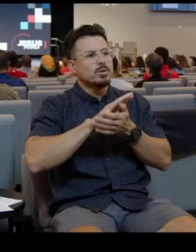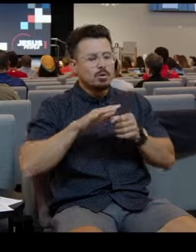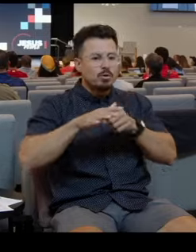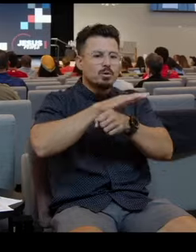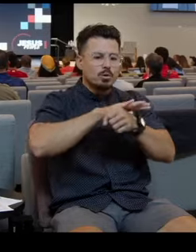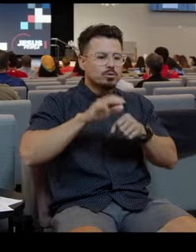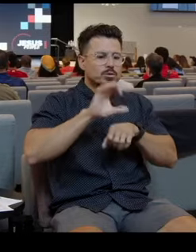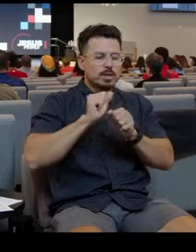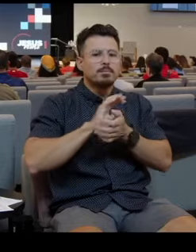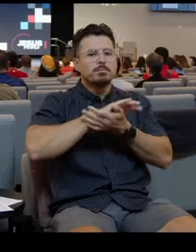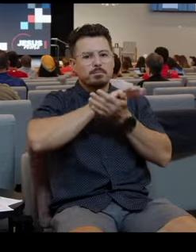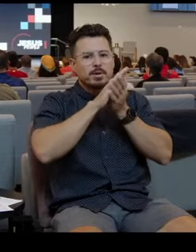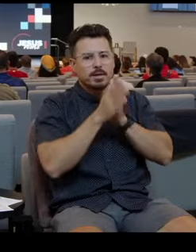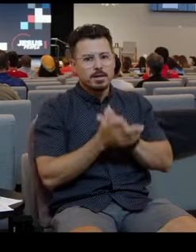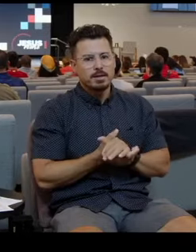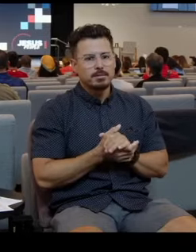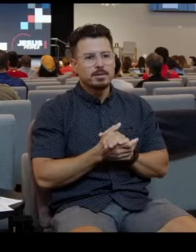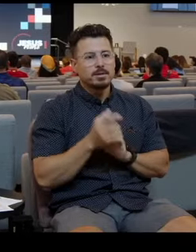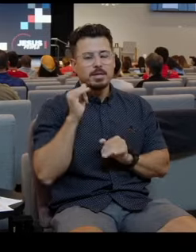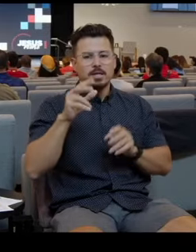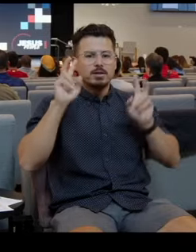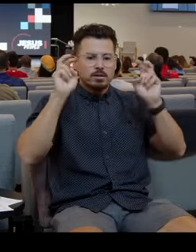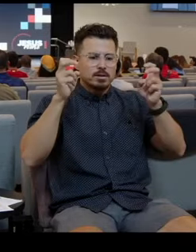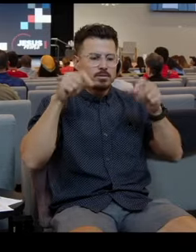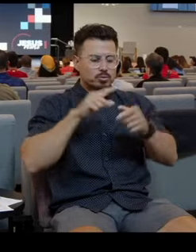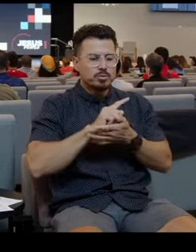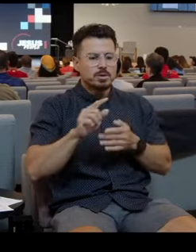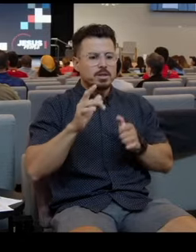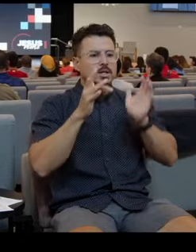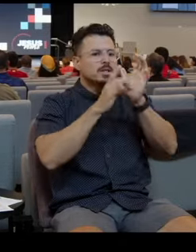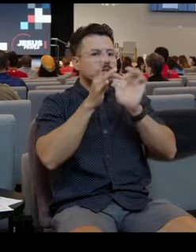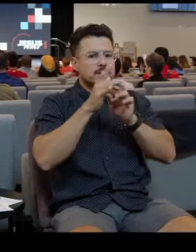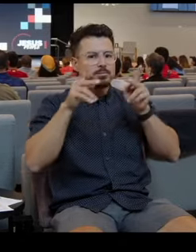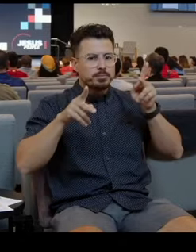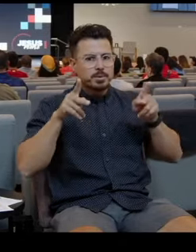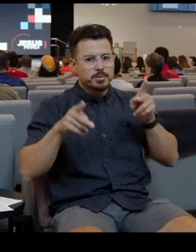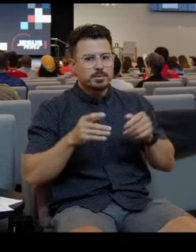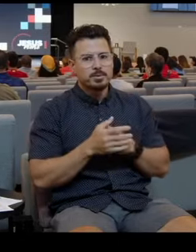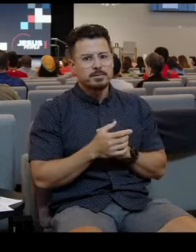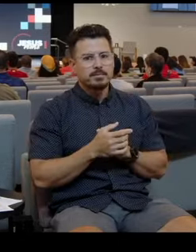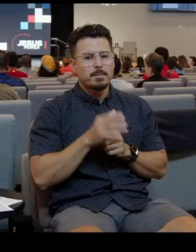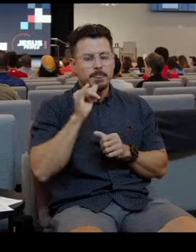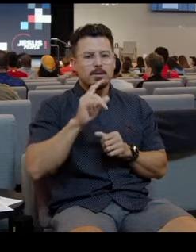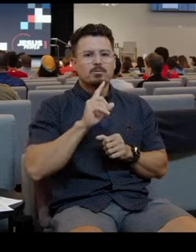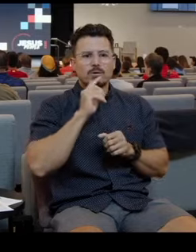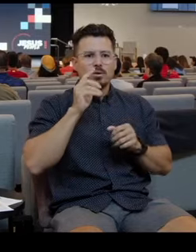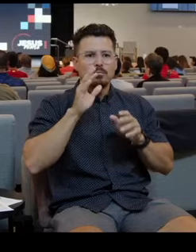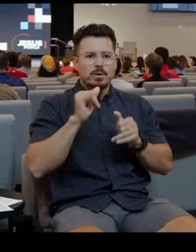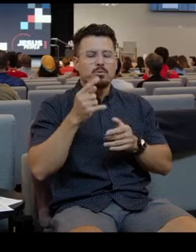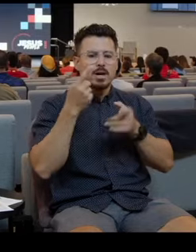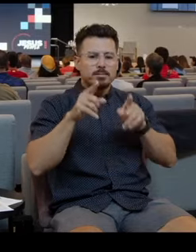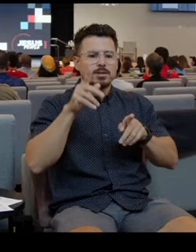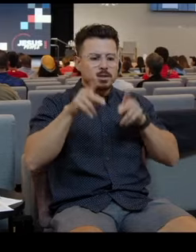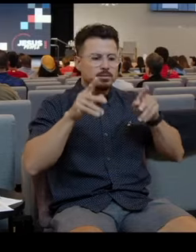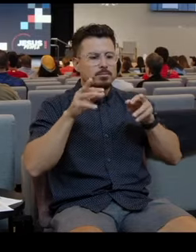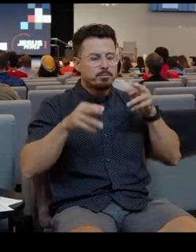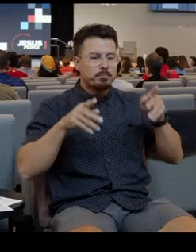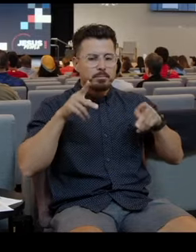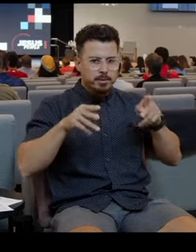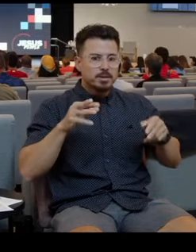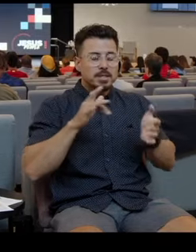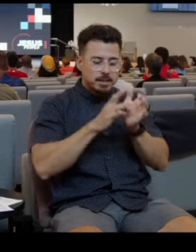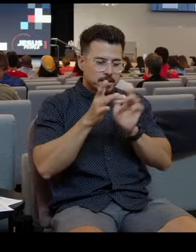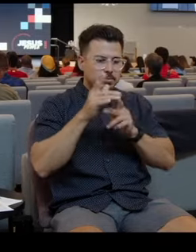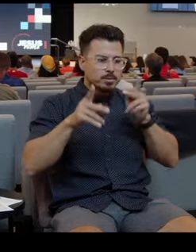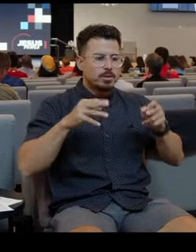See, our theme this week is Jesus People, and one of the byproducts of the Jesus People Revival, was the